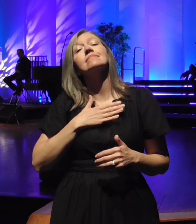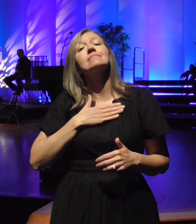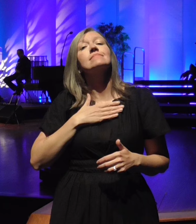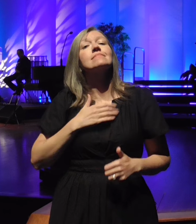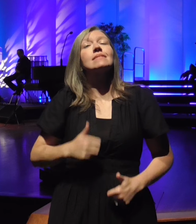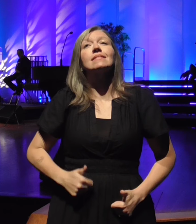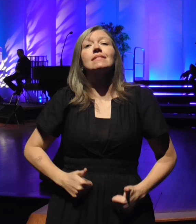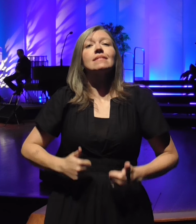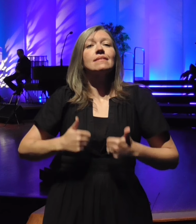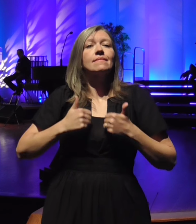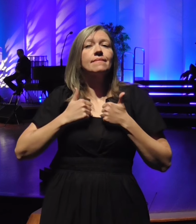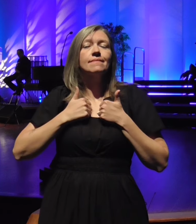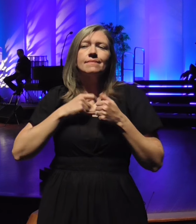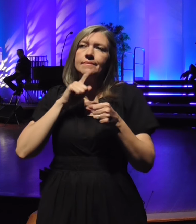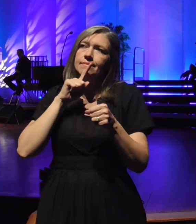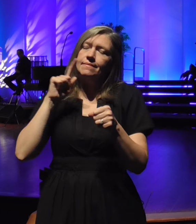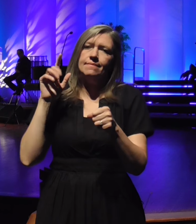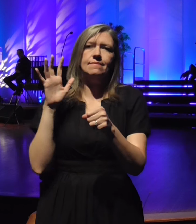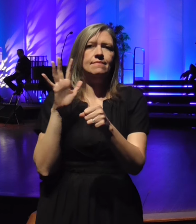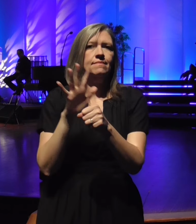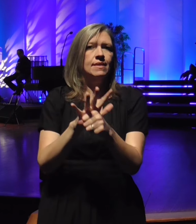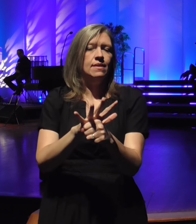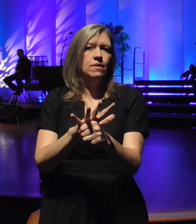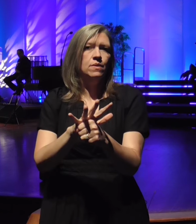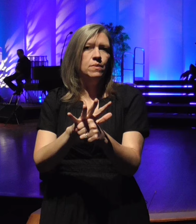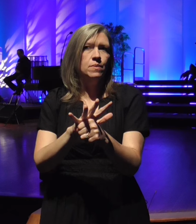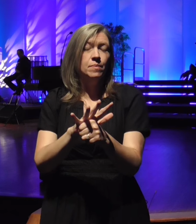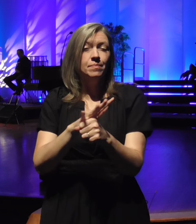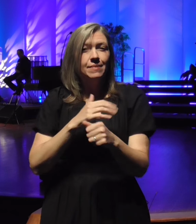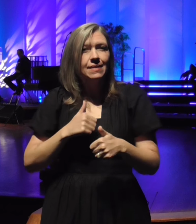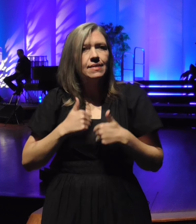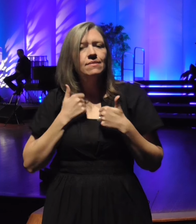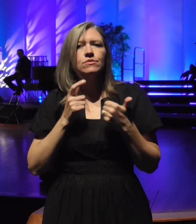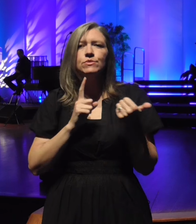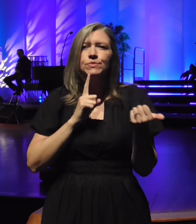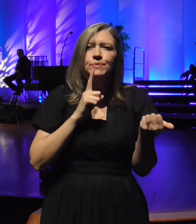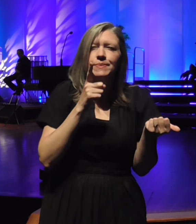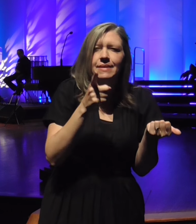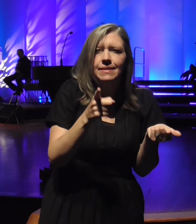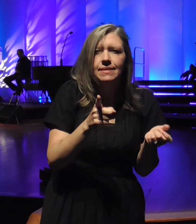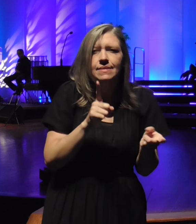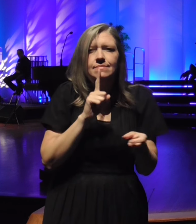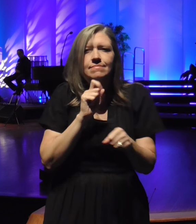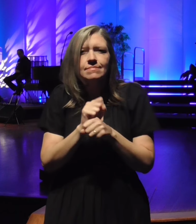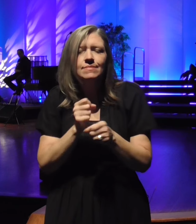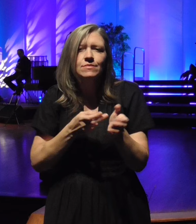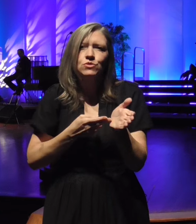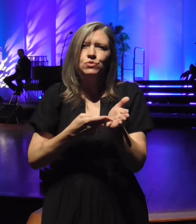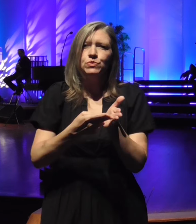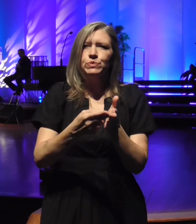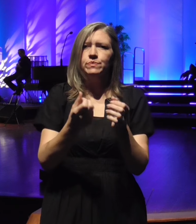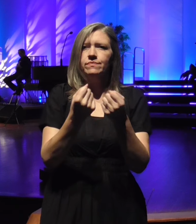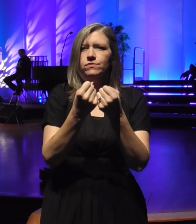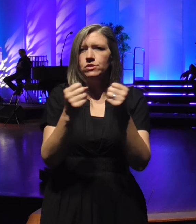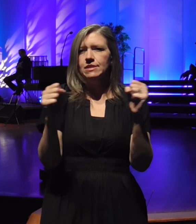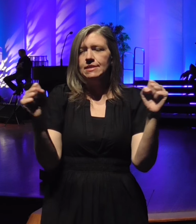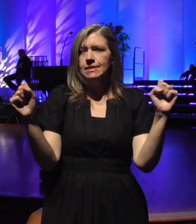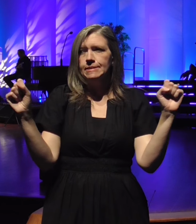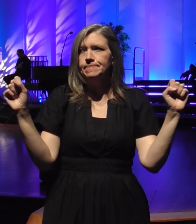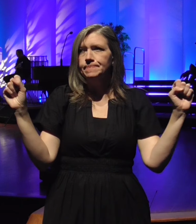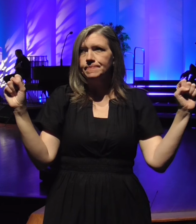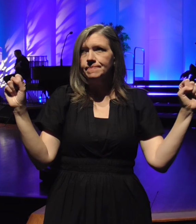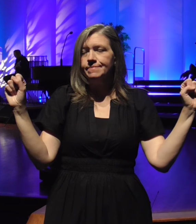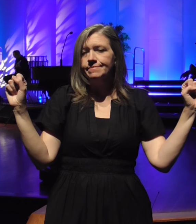my guide. I vow to live a